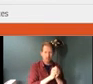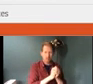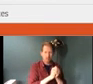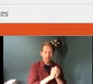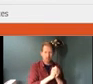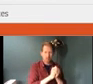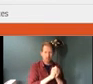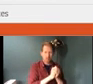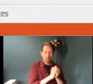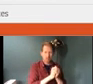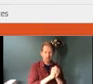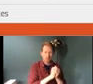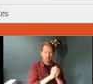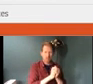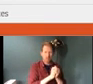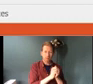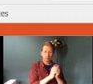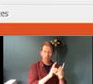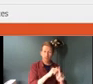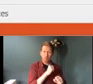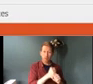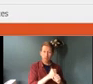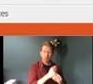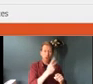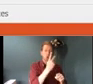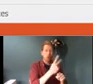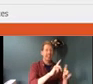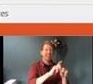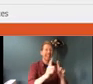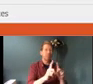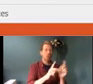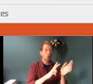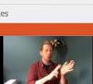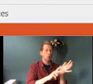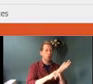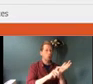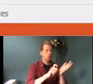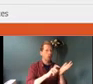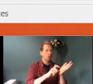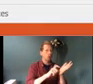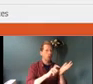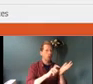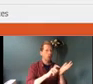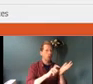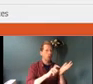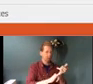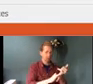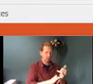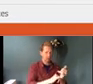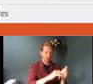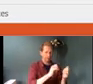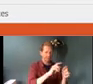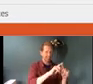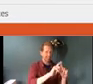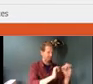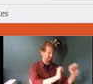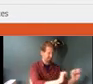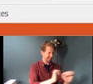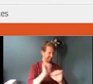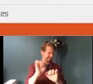have, in this example, two different nucleotides at these positions. They have for two different alleles in